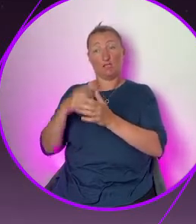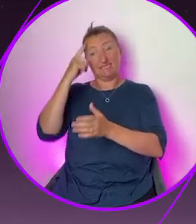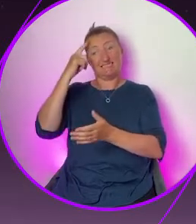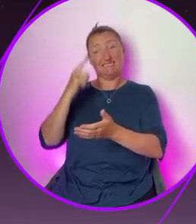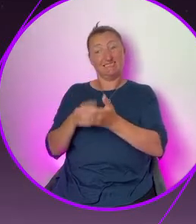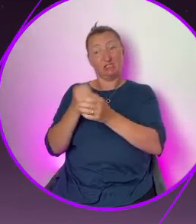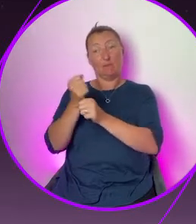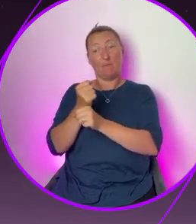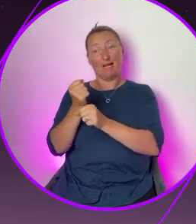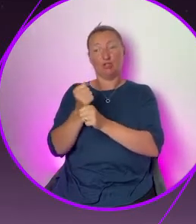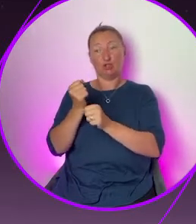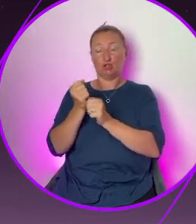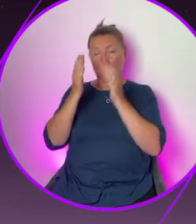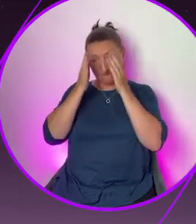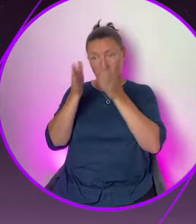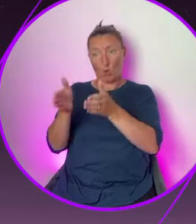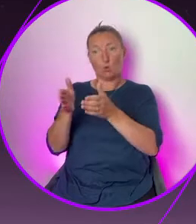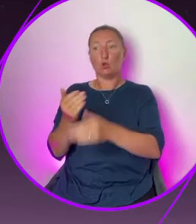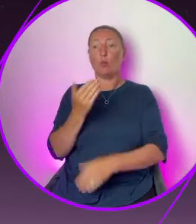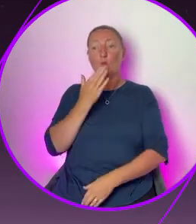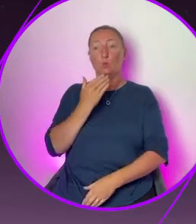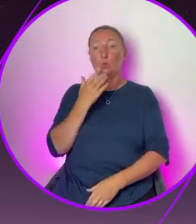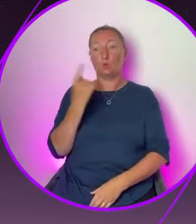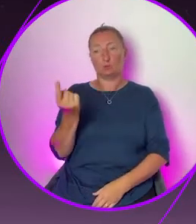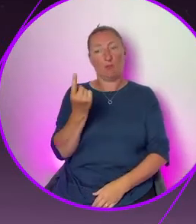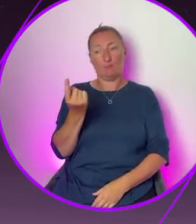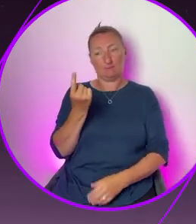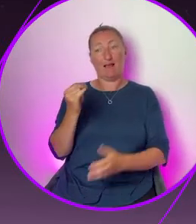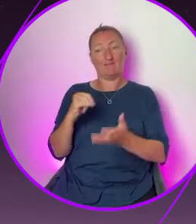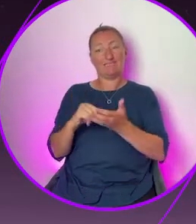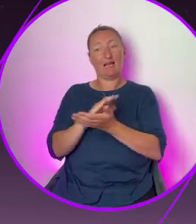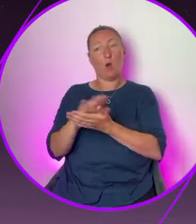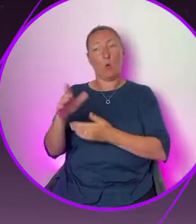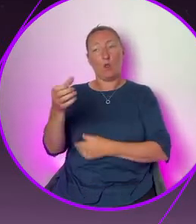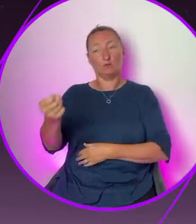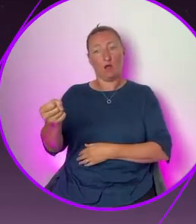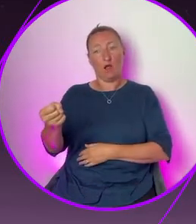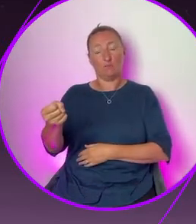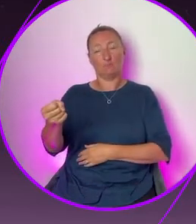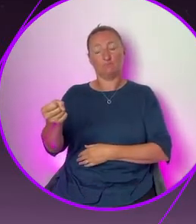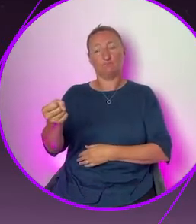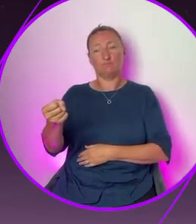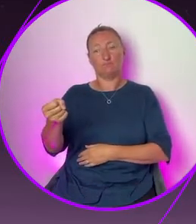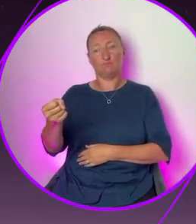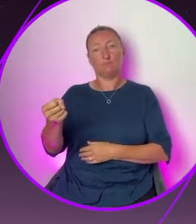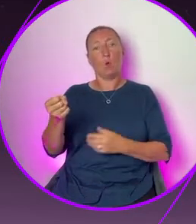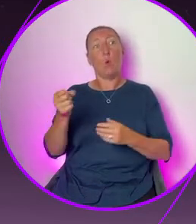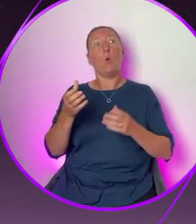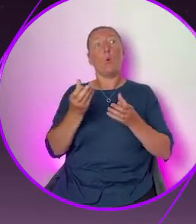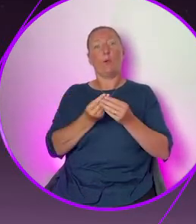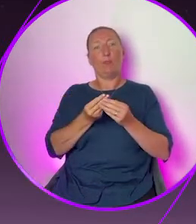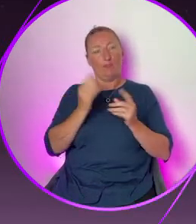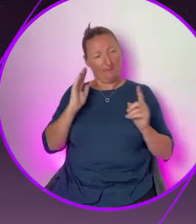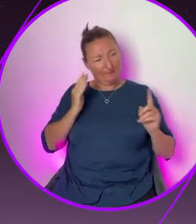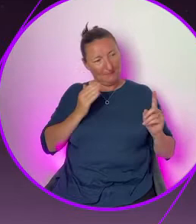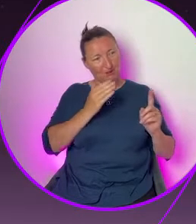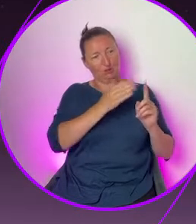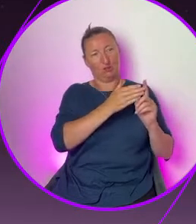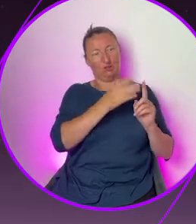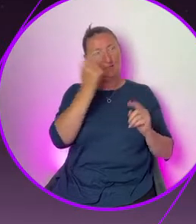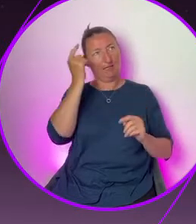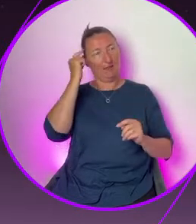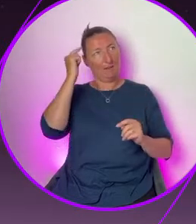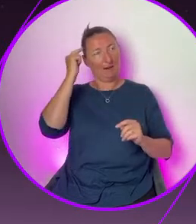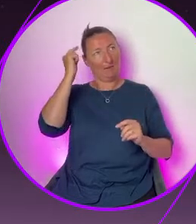key stakeholder groups, so the users, and the delivery of the public mission. Now, then there's kind of a